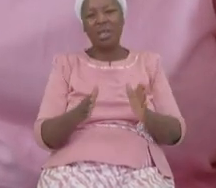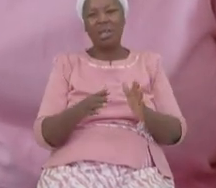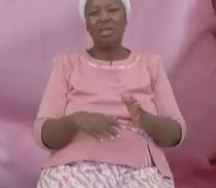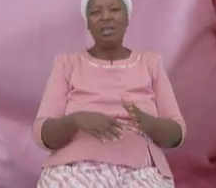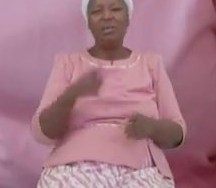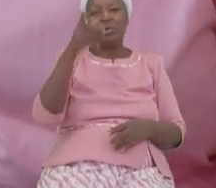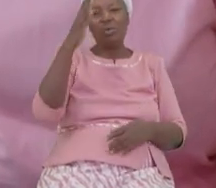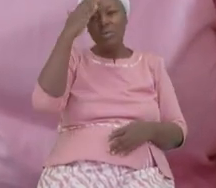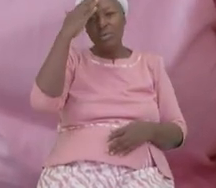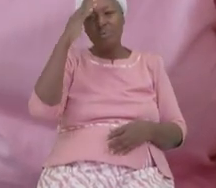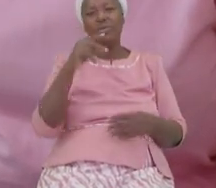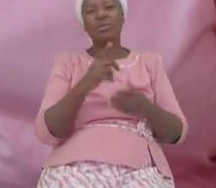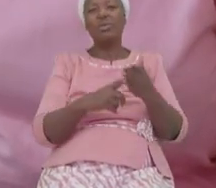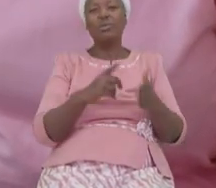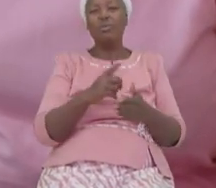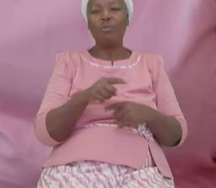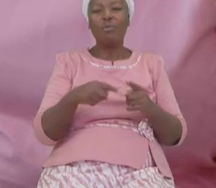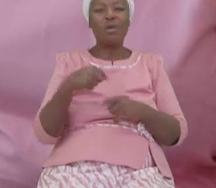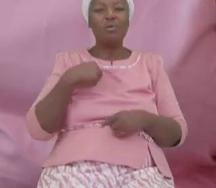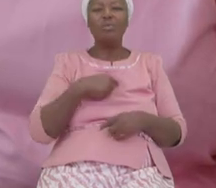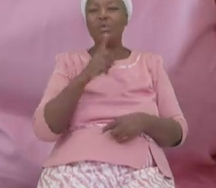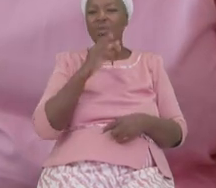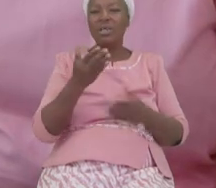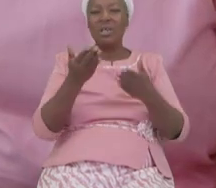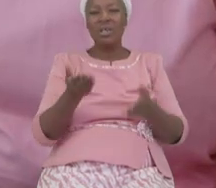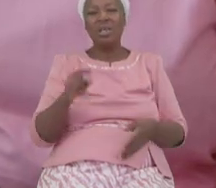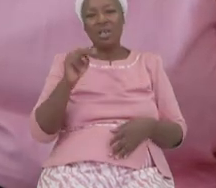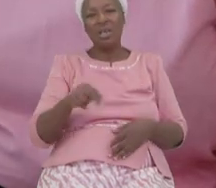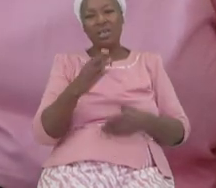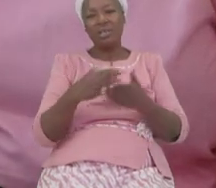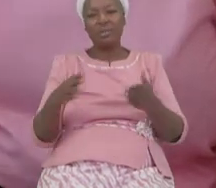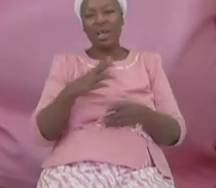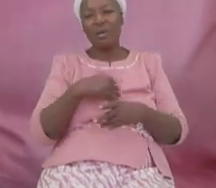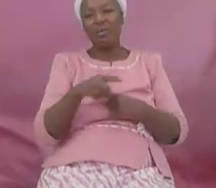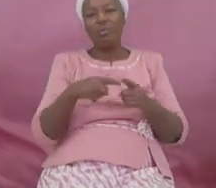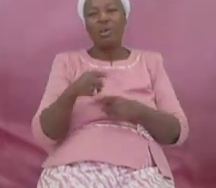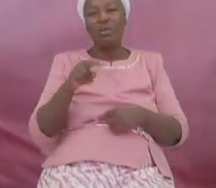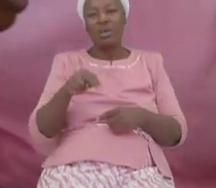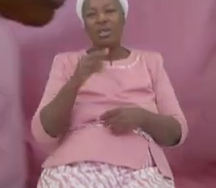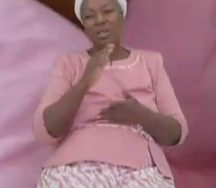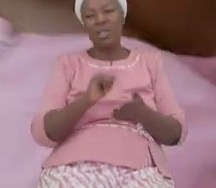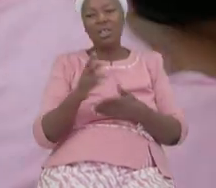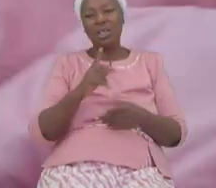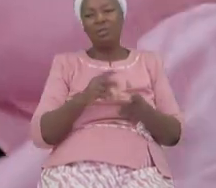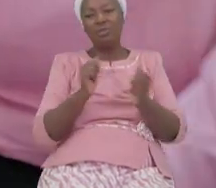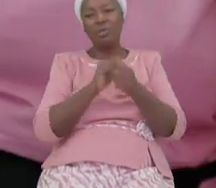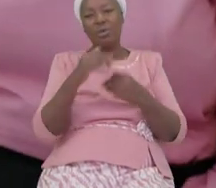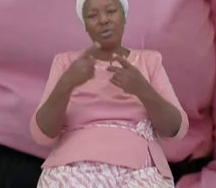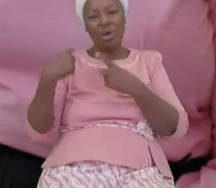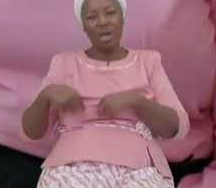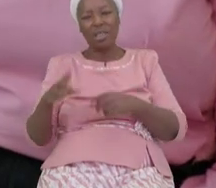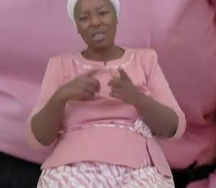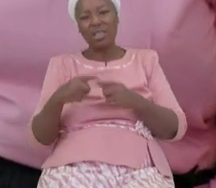really want something. And when you want this with all your heart, all your soul, and all your mind, and say, Lord,